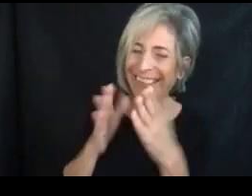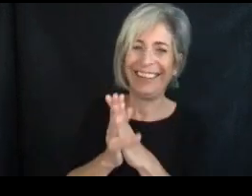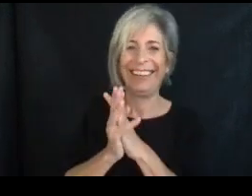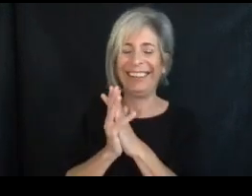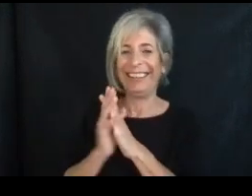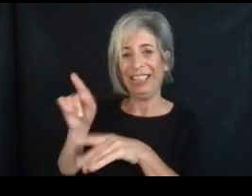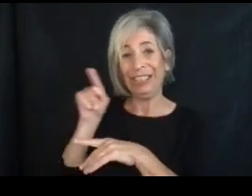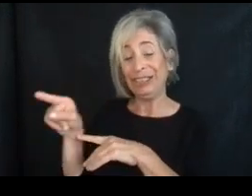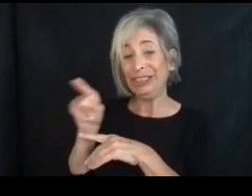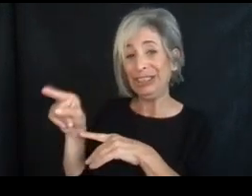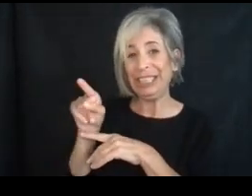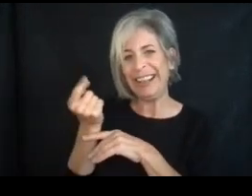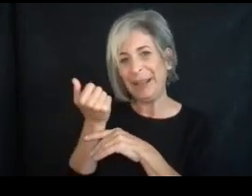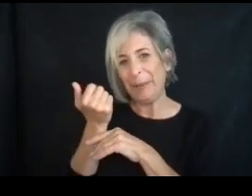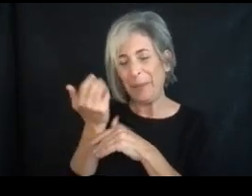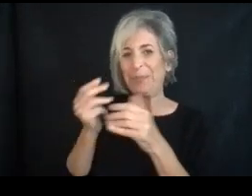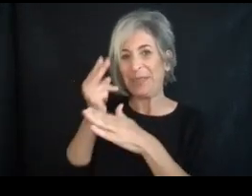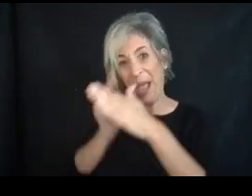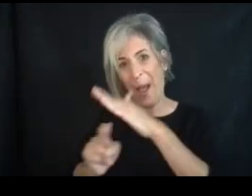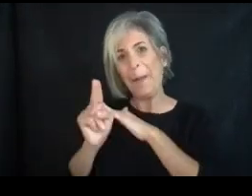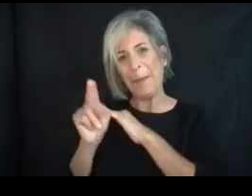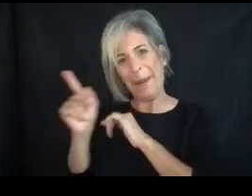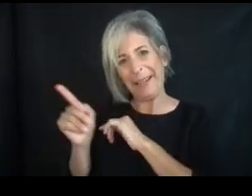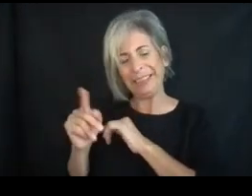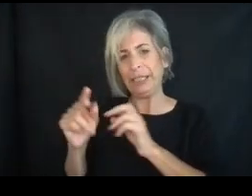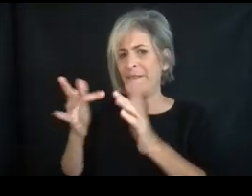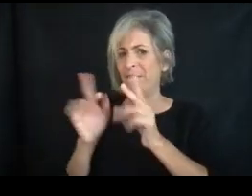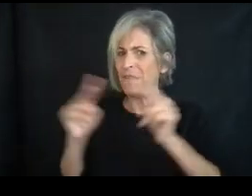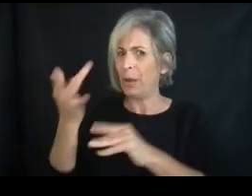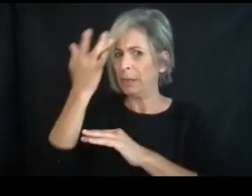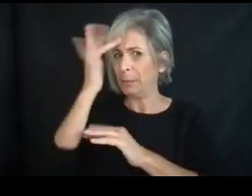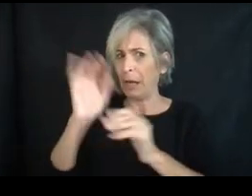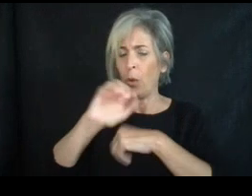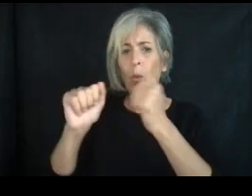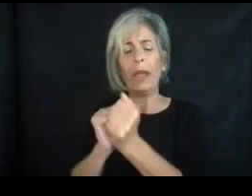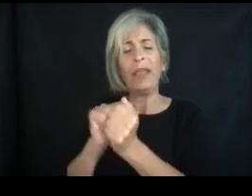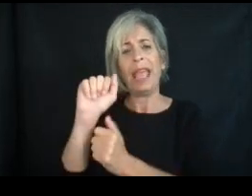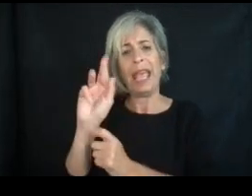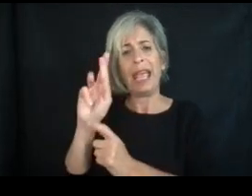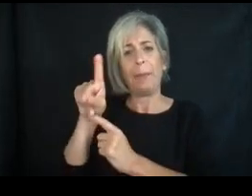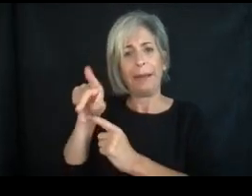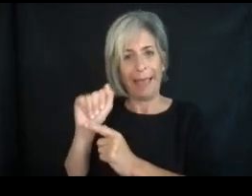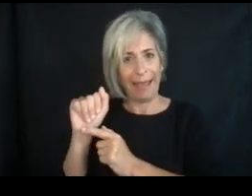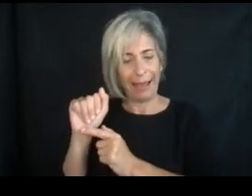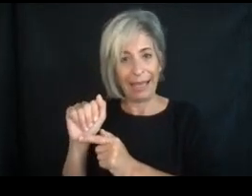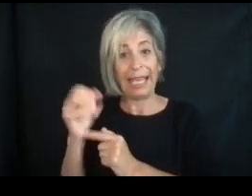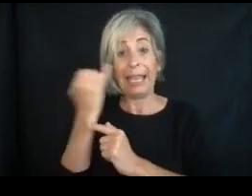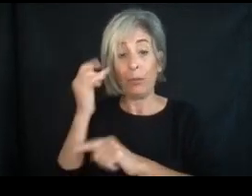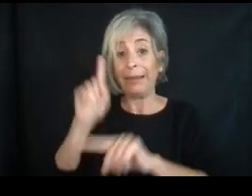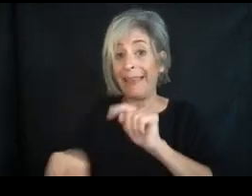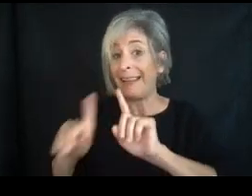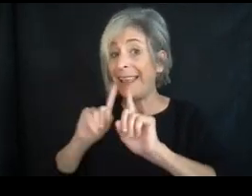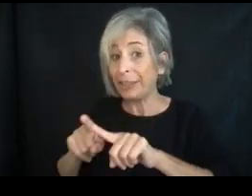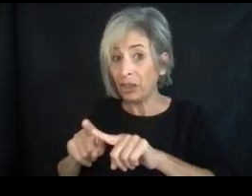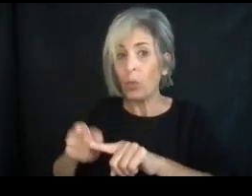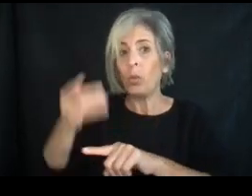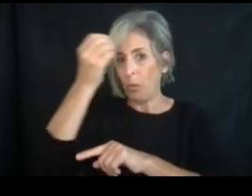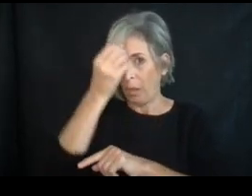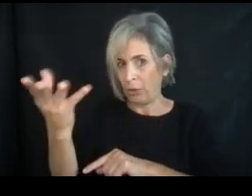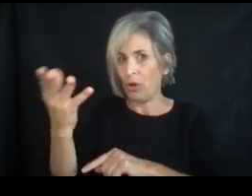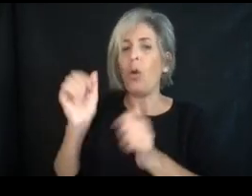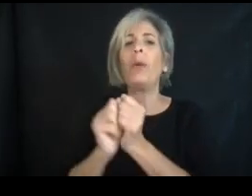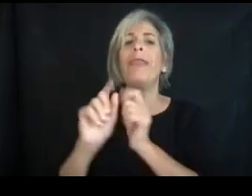Carice is being very humble because she is very knowledgeable around ARPA, and those questions that we can't answer, we certainly will get back to you with